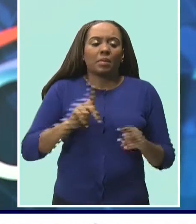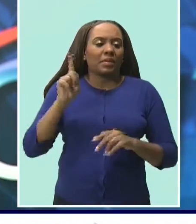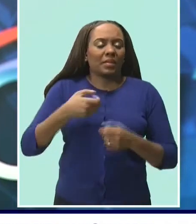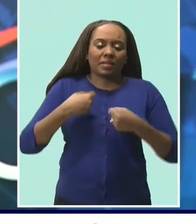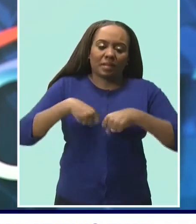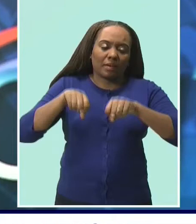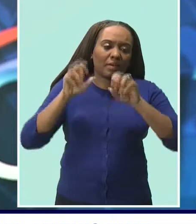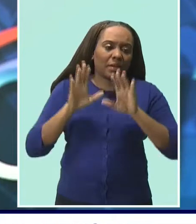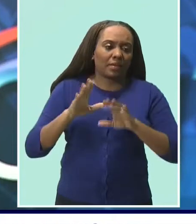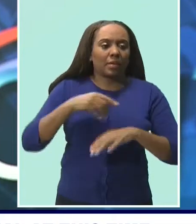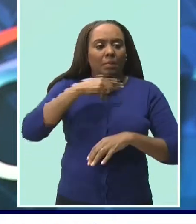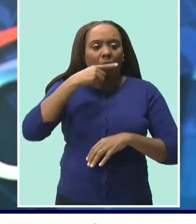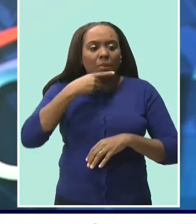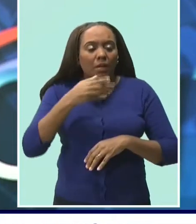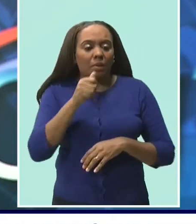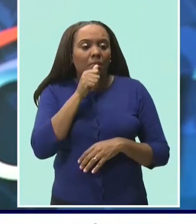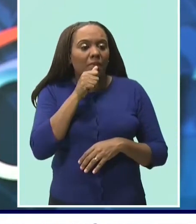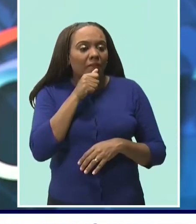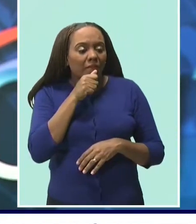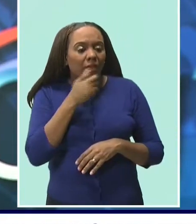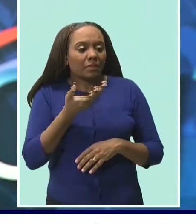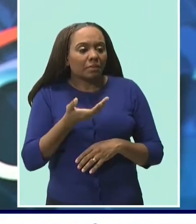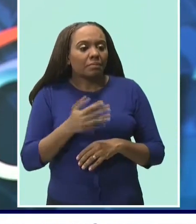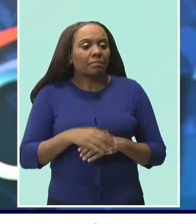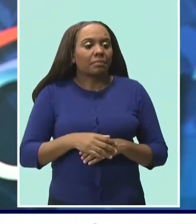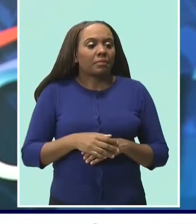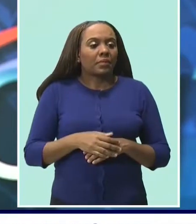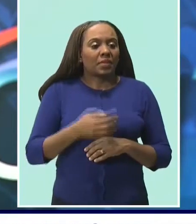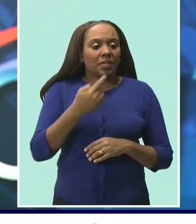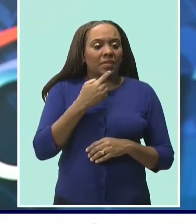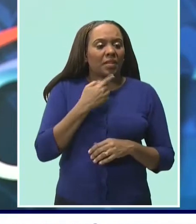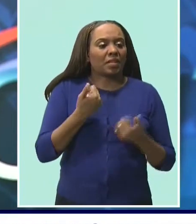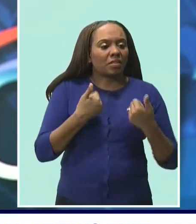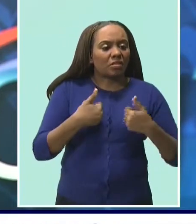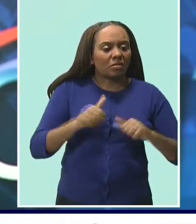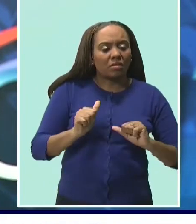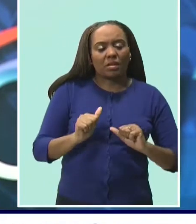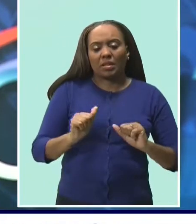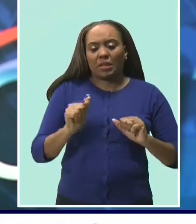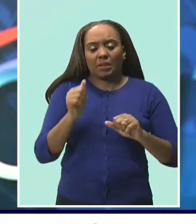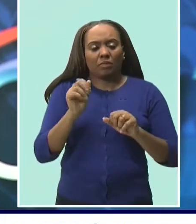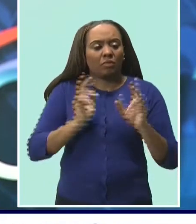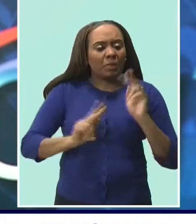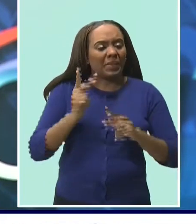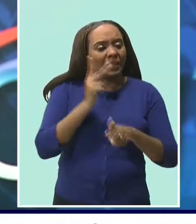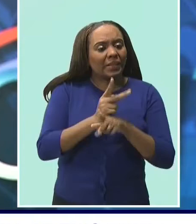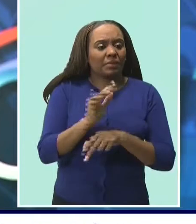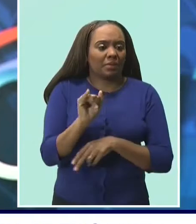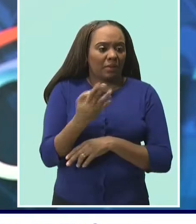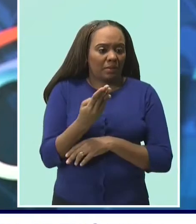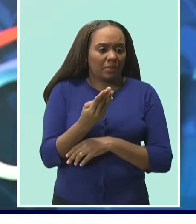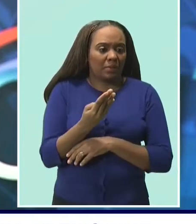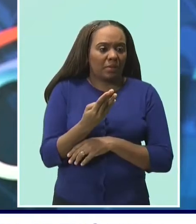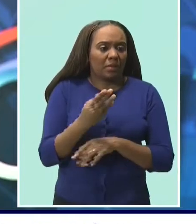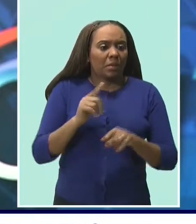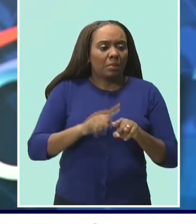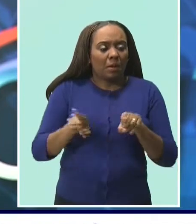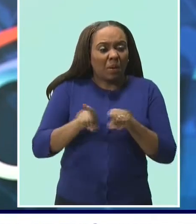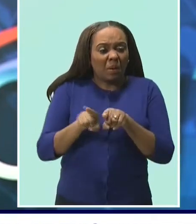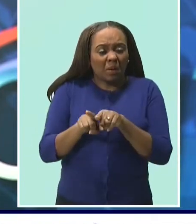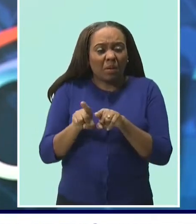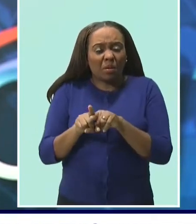private and public sectors at this time. Brittany Brathwaite says efforts are ongoing to keep people earning while keeping an eye